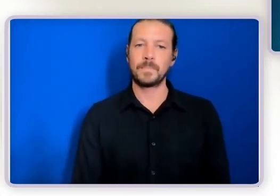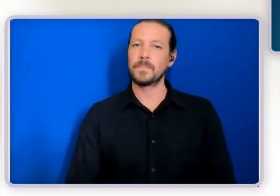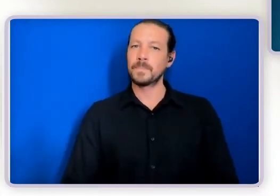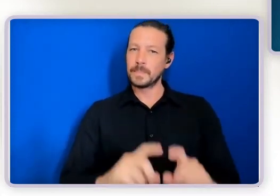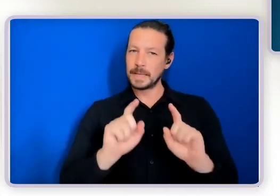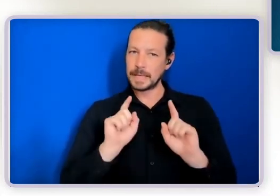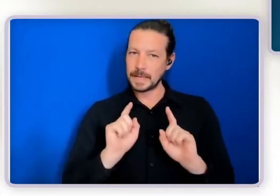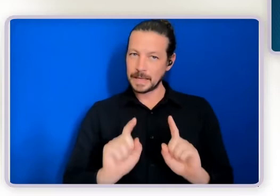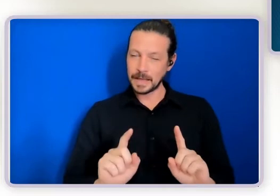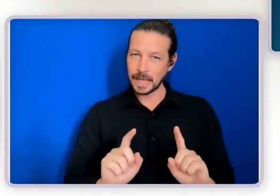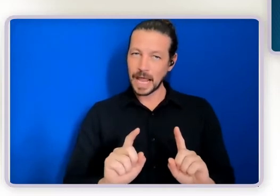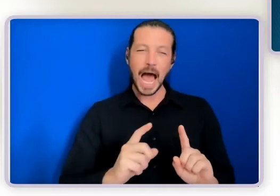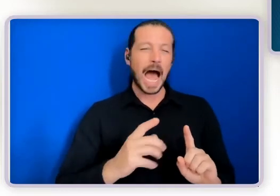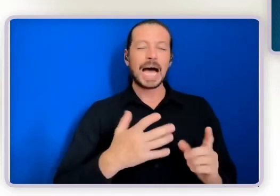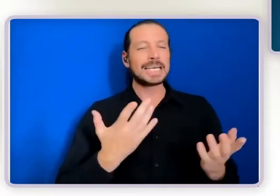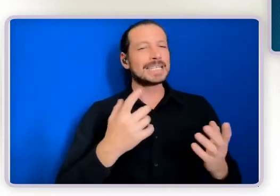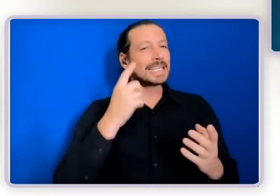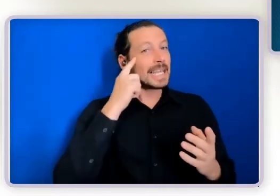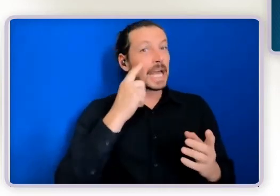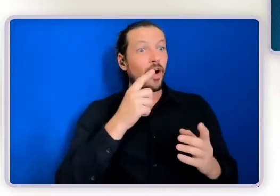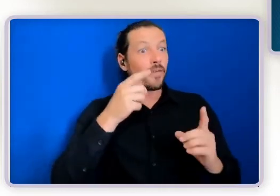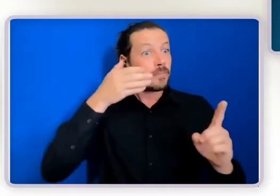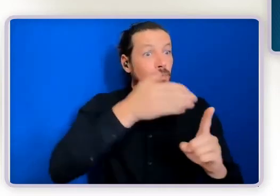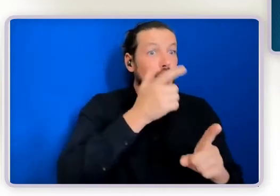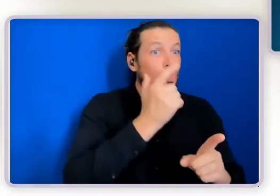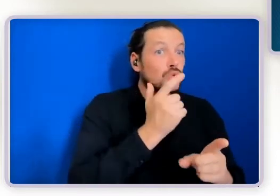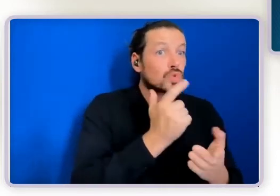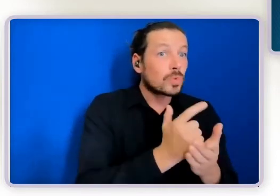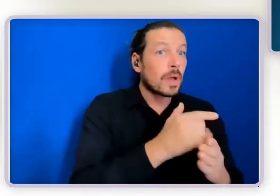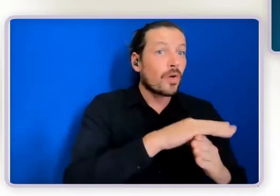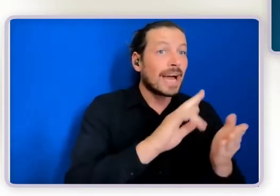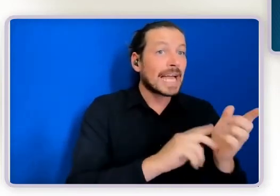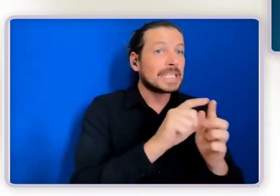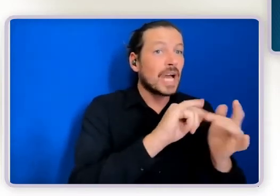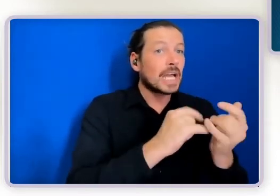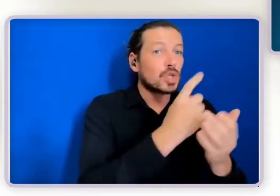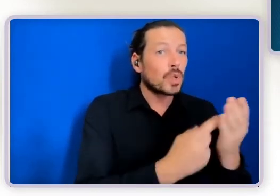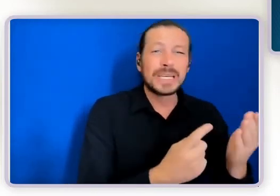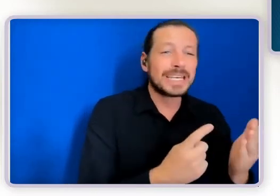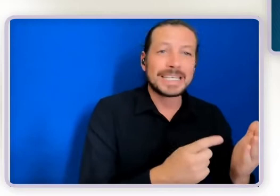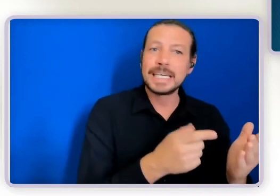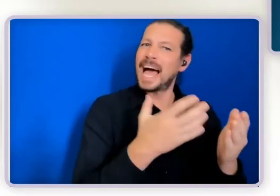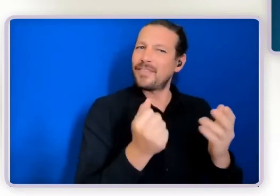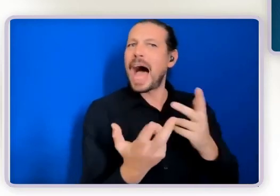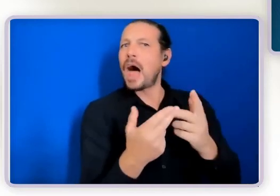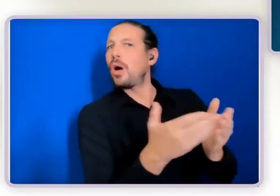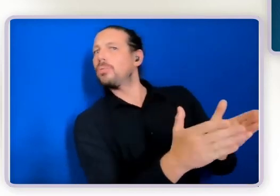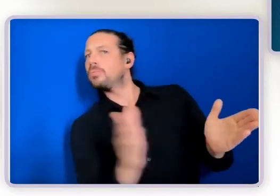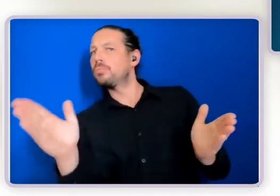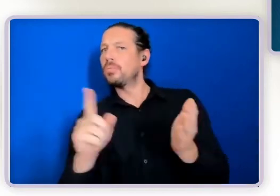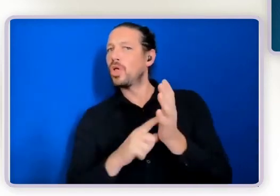the NDIS, because there are other laws that apply to restrictive practices.